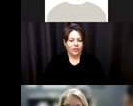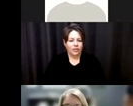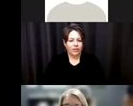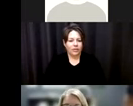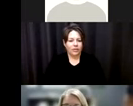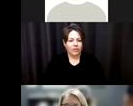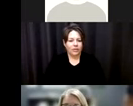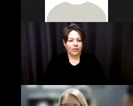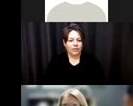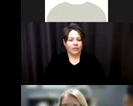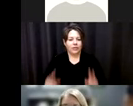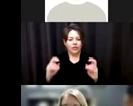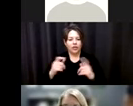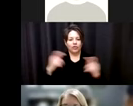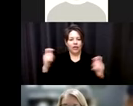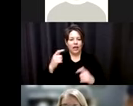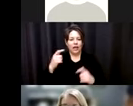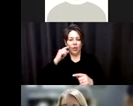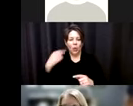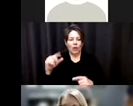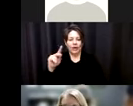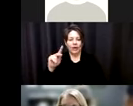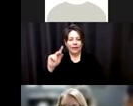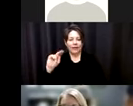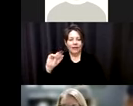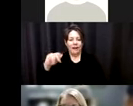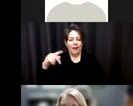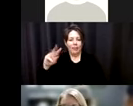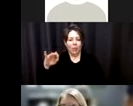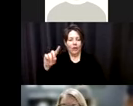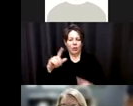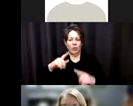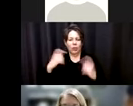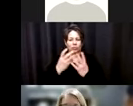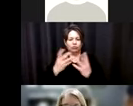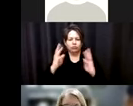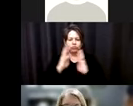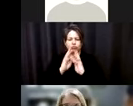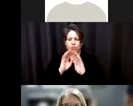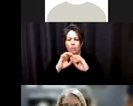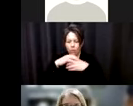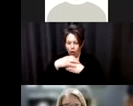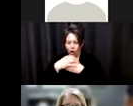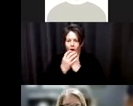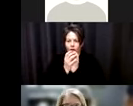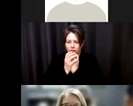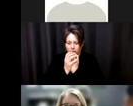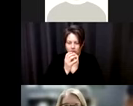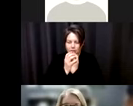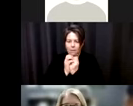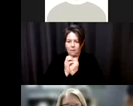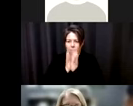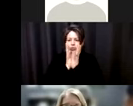Great golden knapweed. Quite large, huge, voluminous balls that explode into these